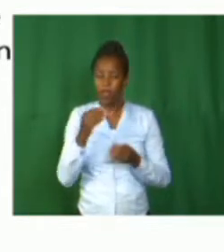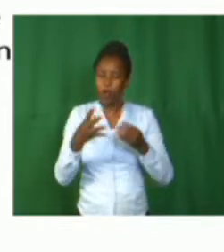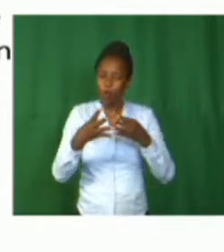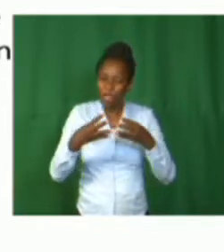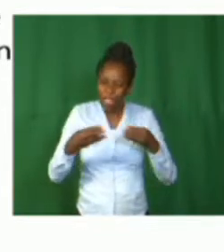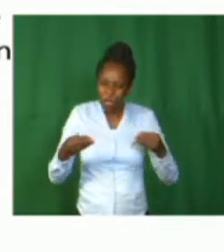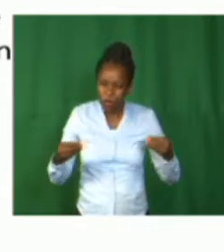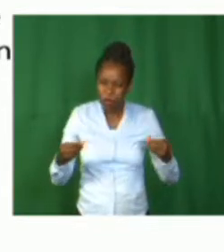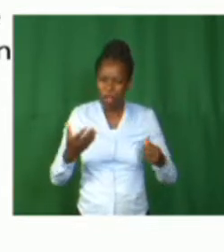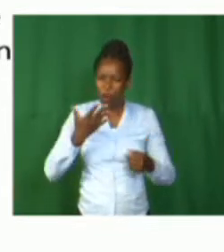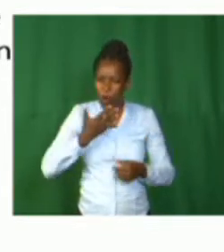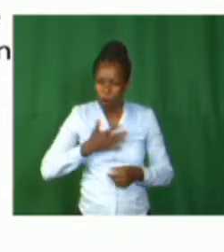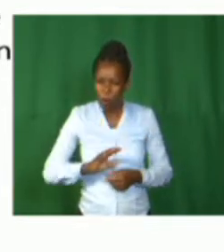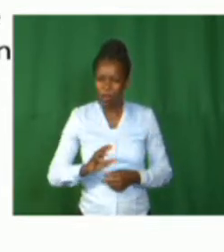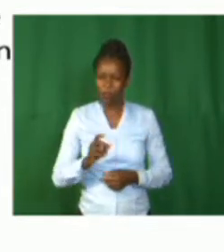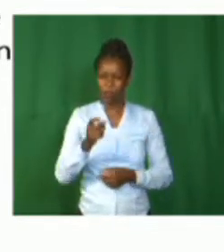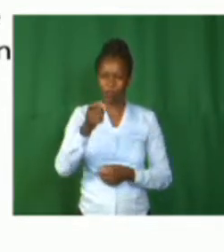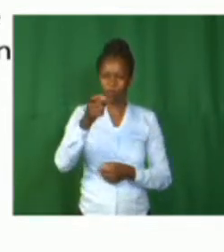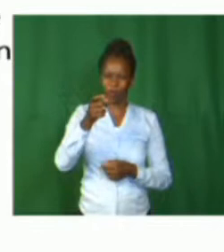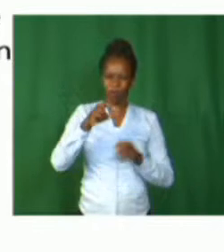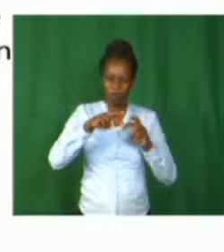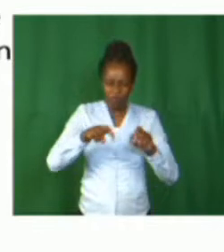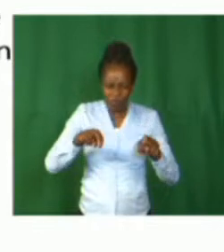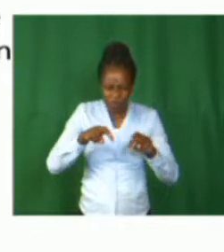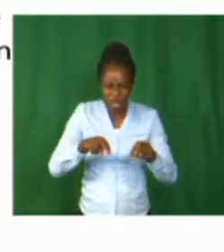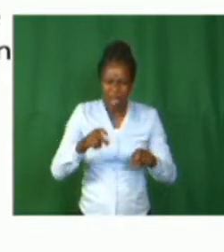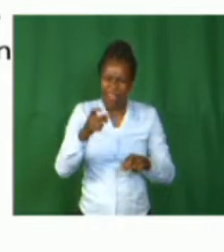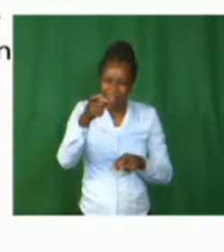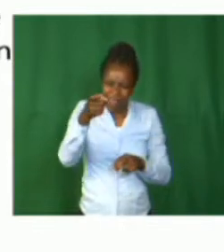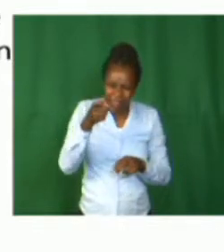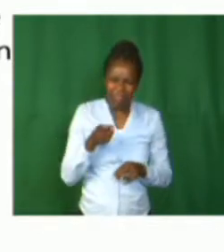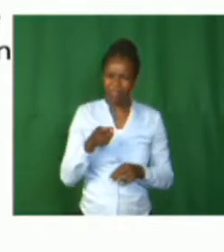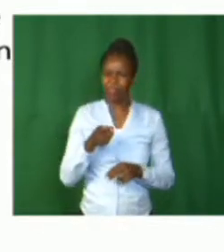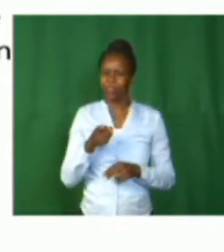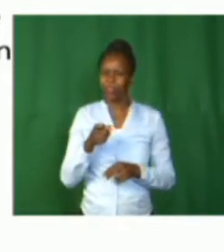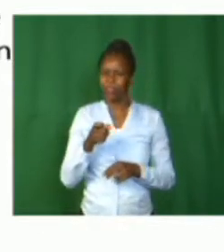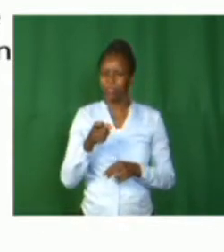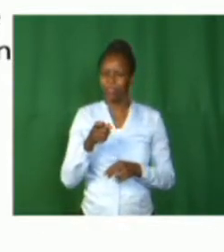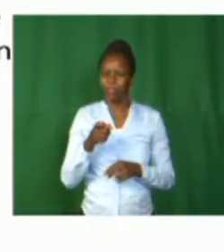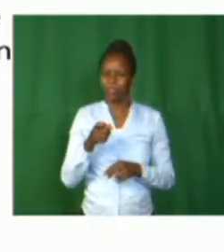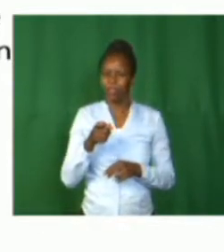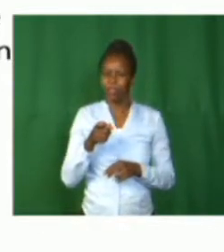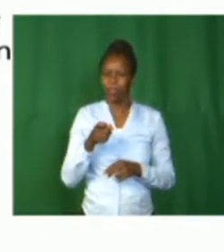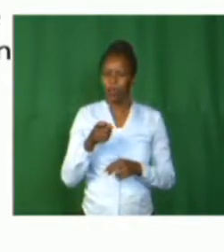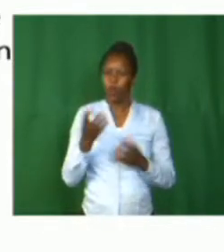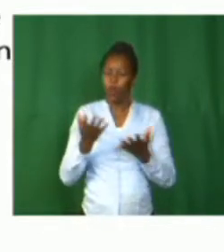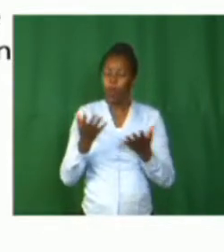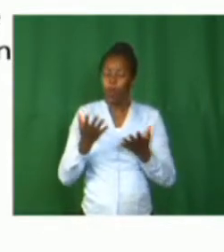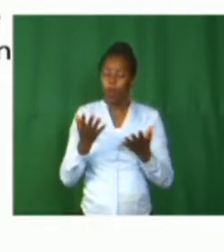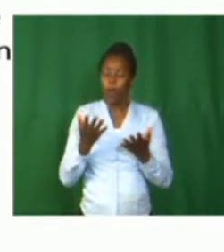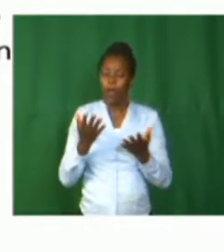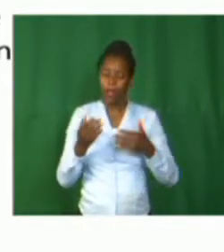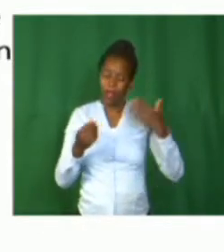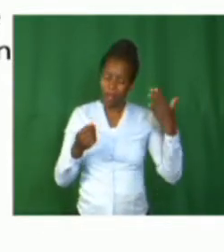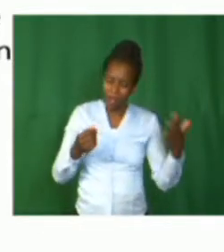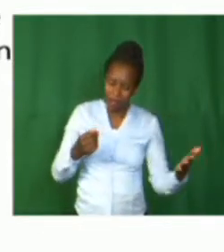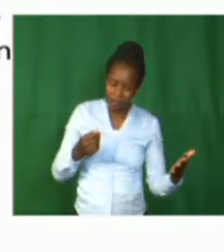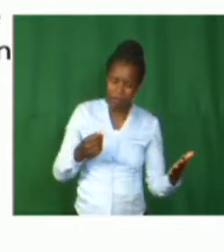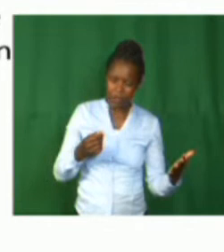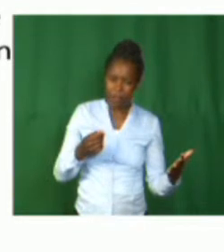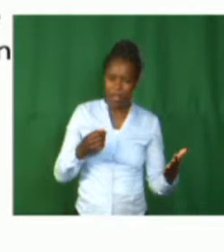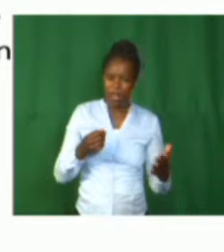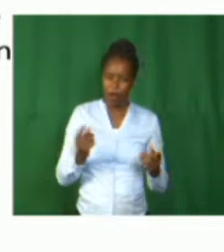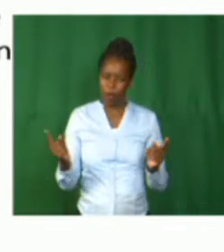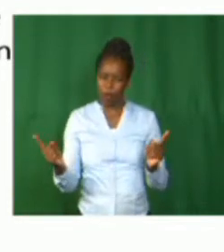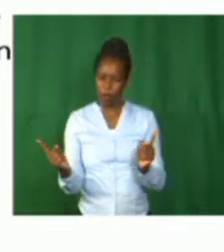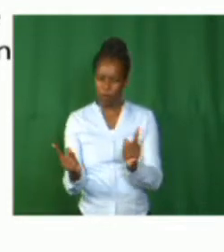find the x coordinate. I must emphasize that where the graph of the quadratic equation, this quadratic equation on the left hand side,